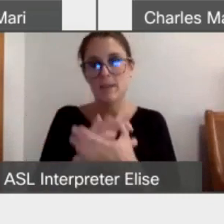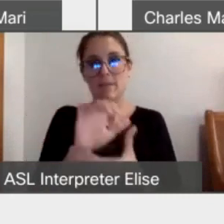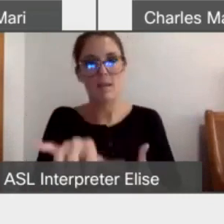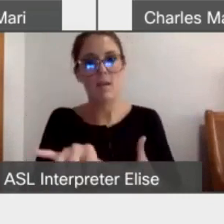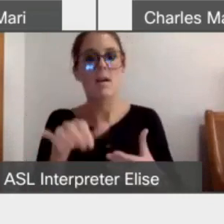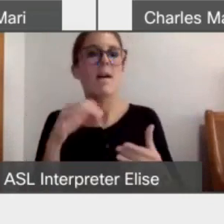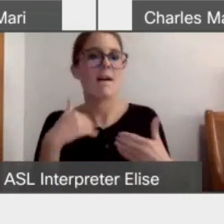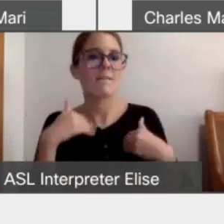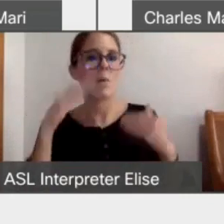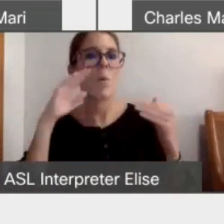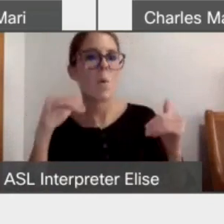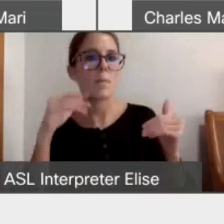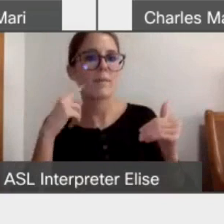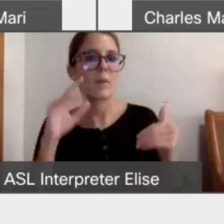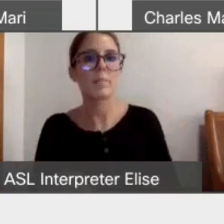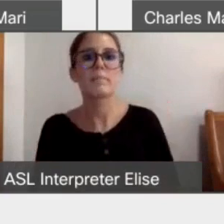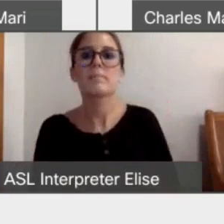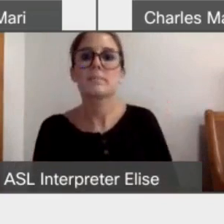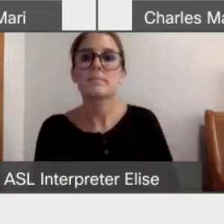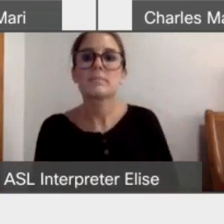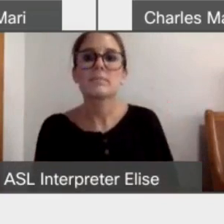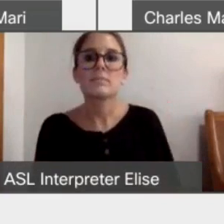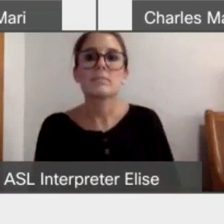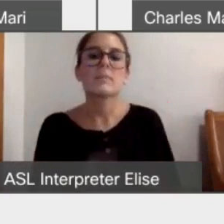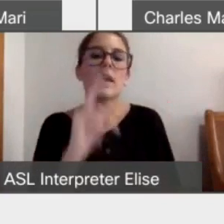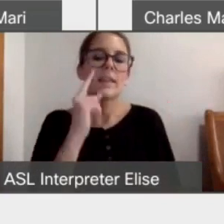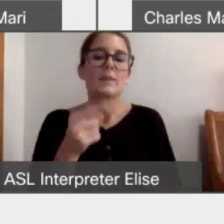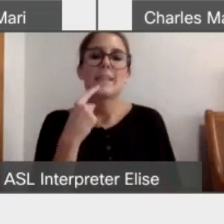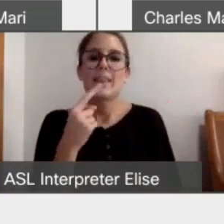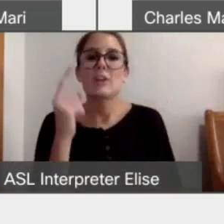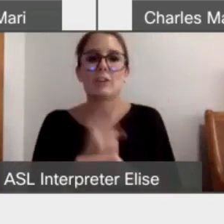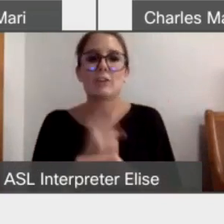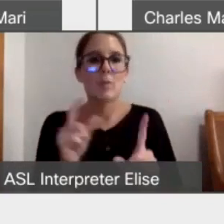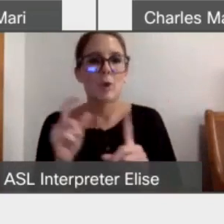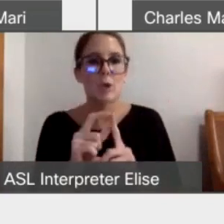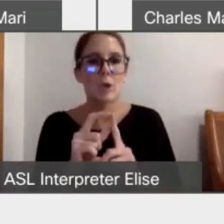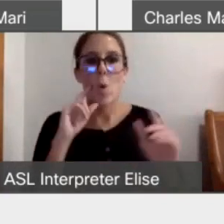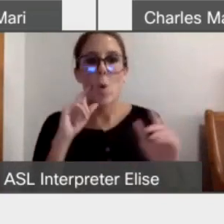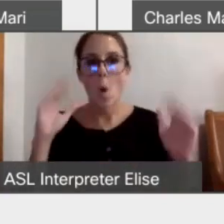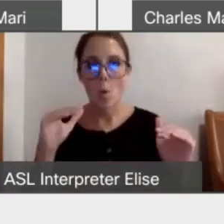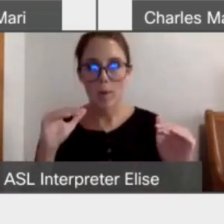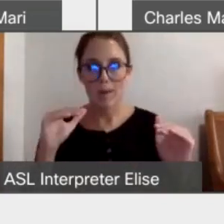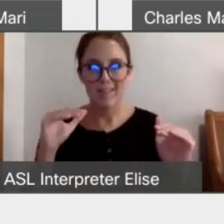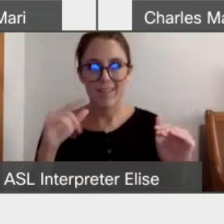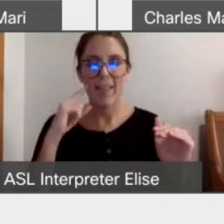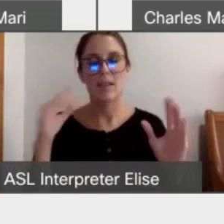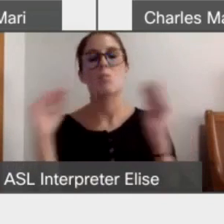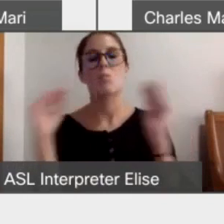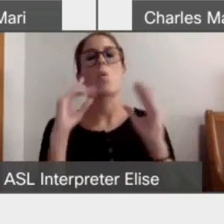lot of hope for that. I think you said the right thing, hope. I think we have more hope now. So thank you very much.